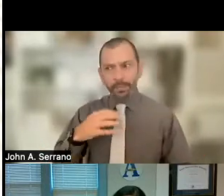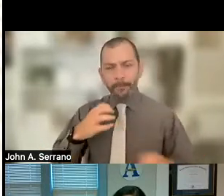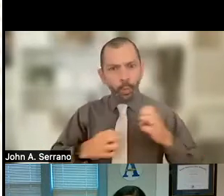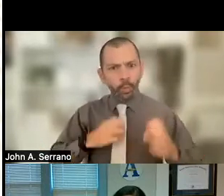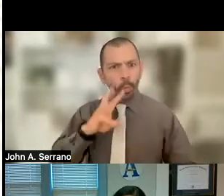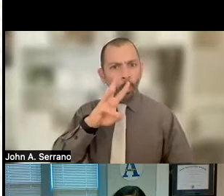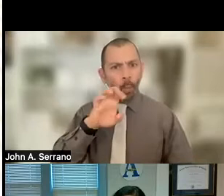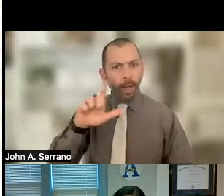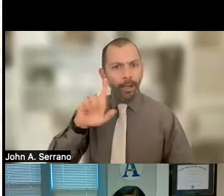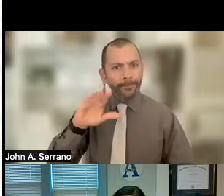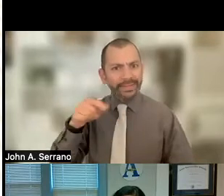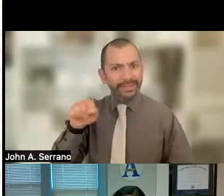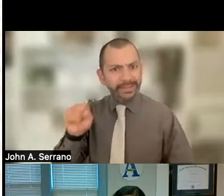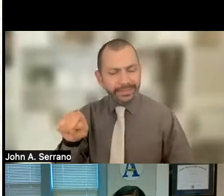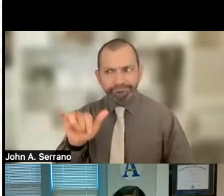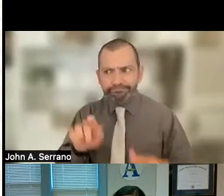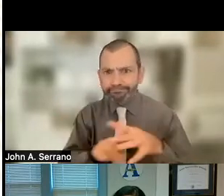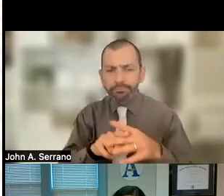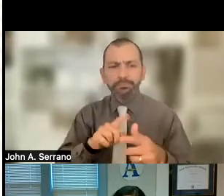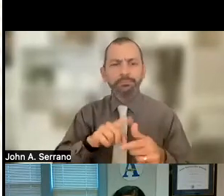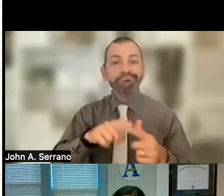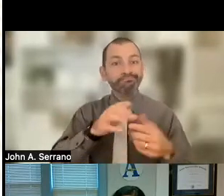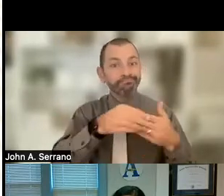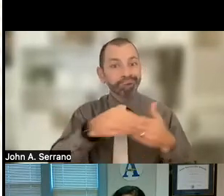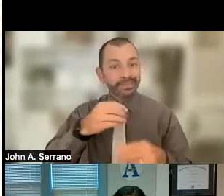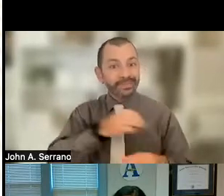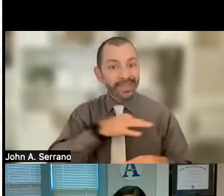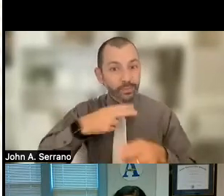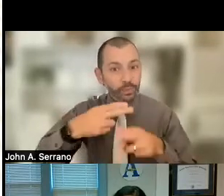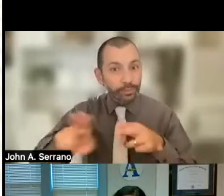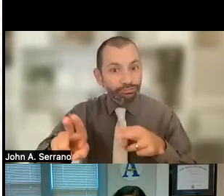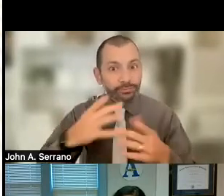just students, but staff as well, thinking about their well-being.